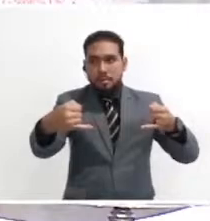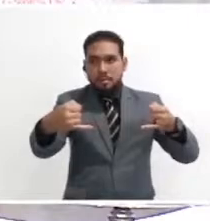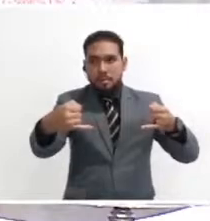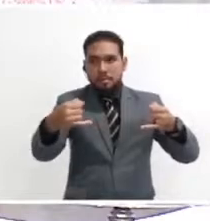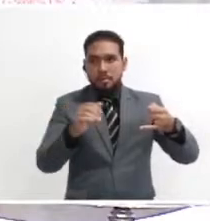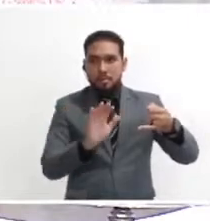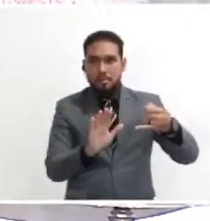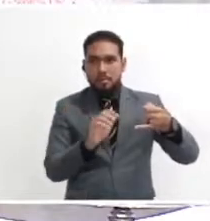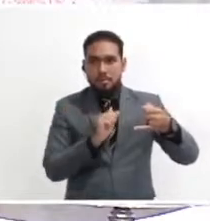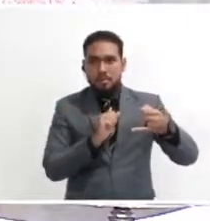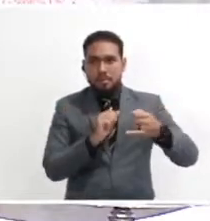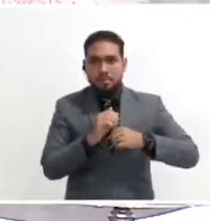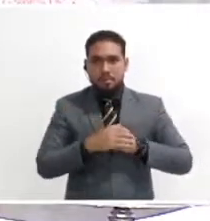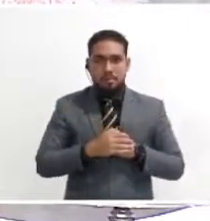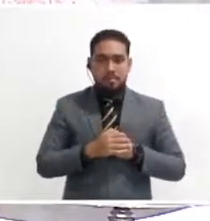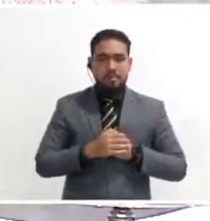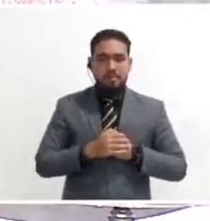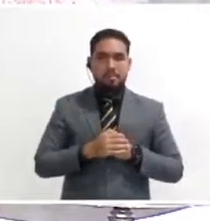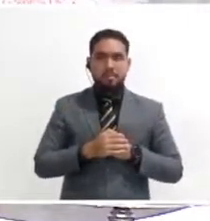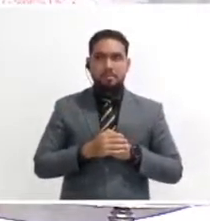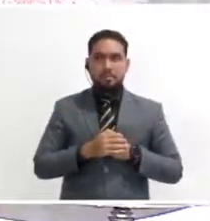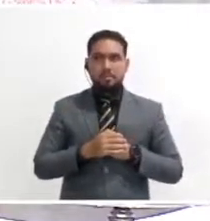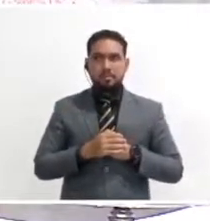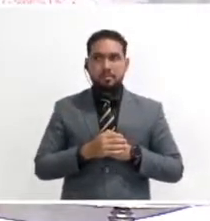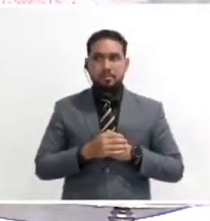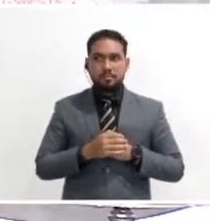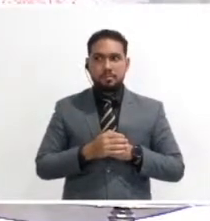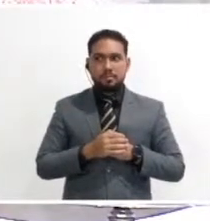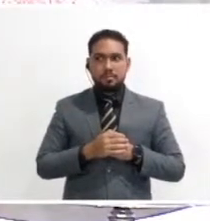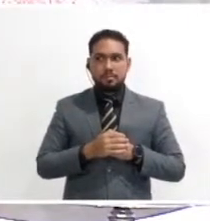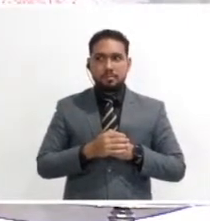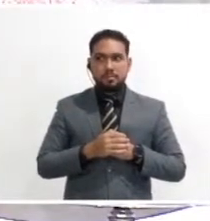And this is the same part.